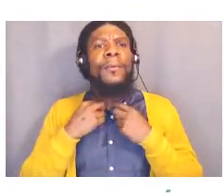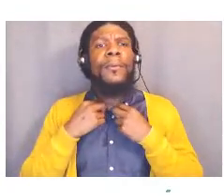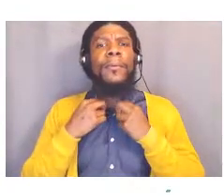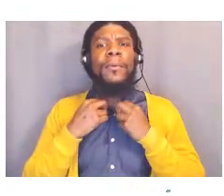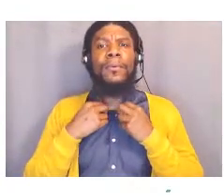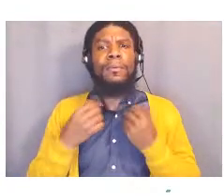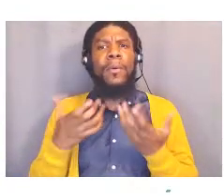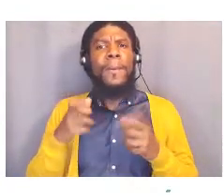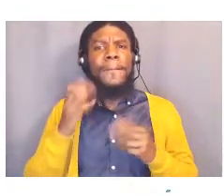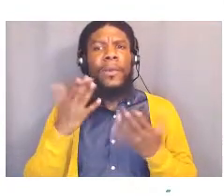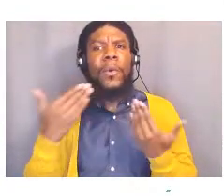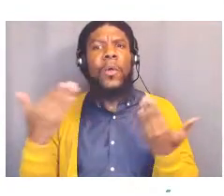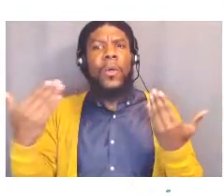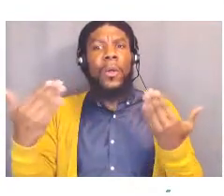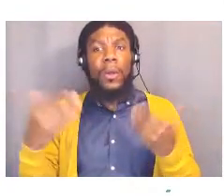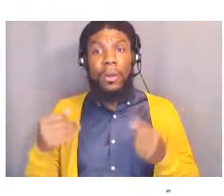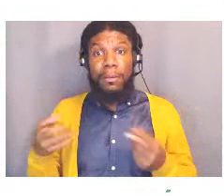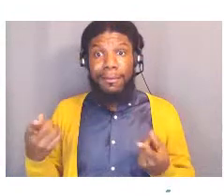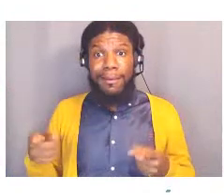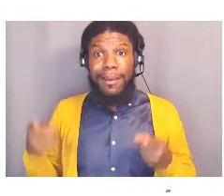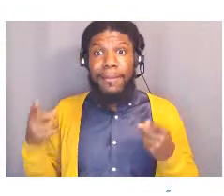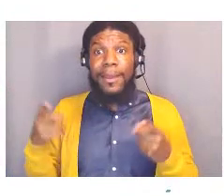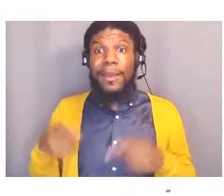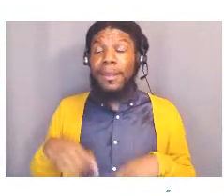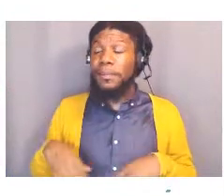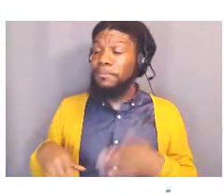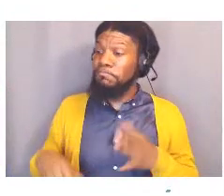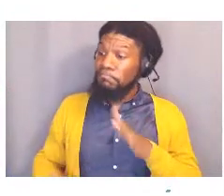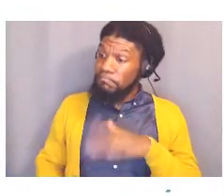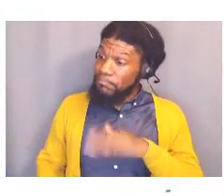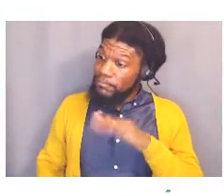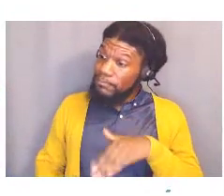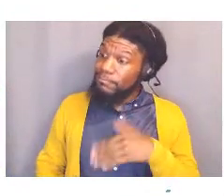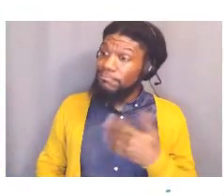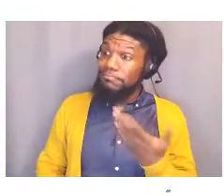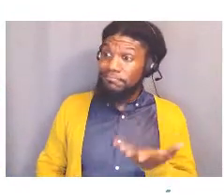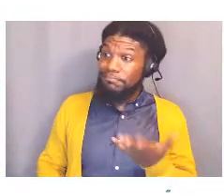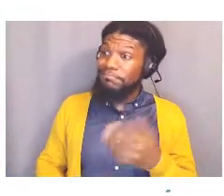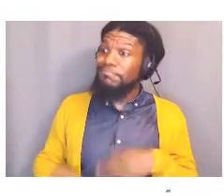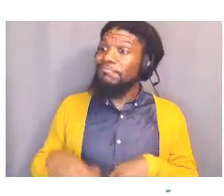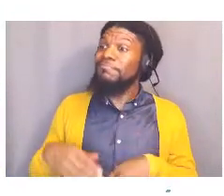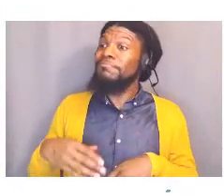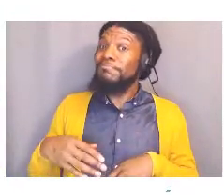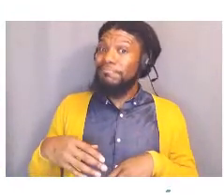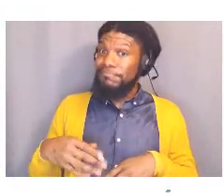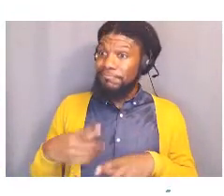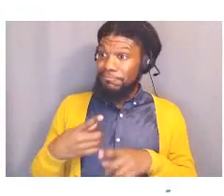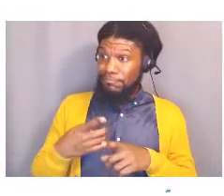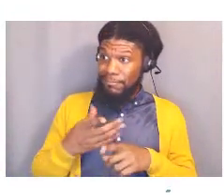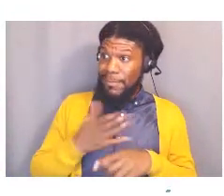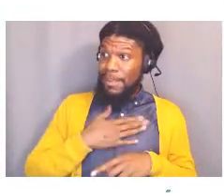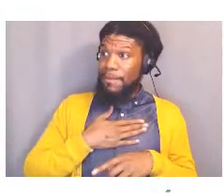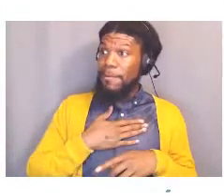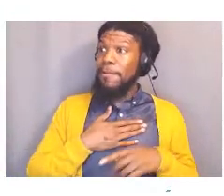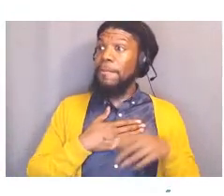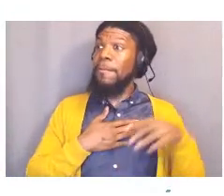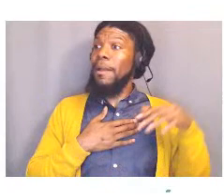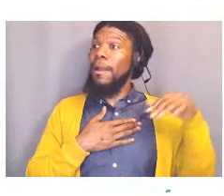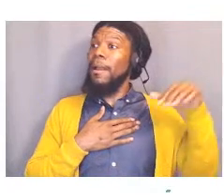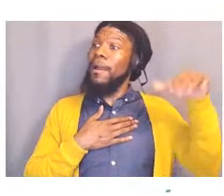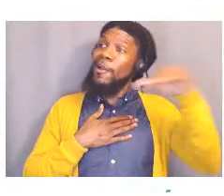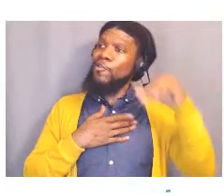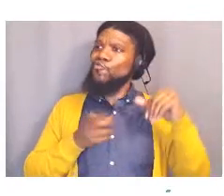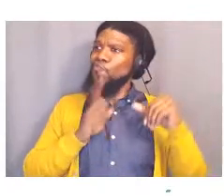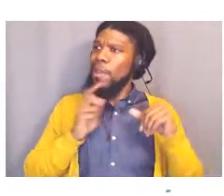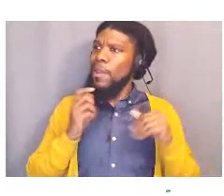cool. That buzzard said, "Well, it's cool where I come from. Why don't you take